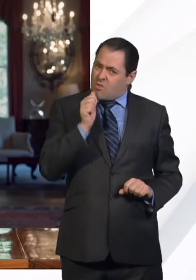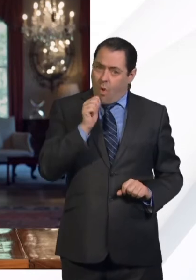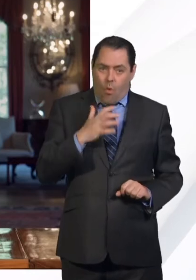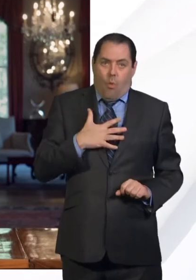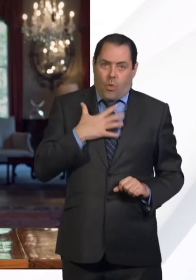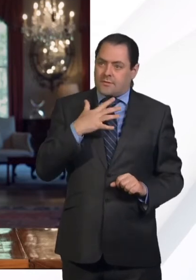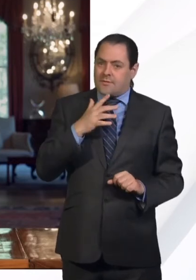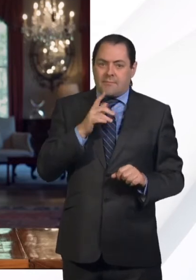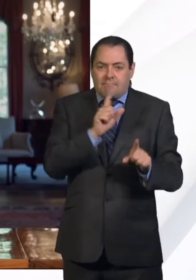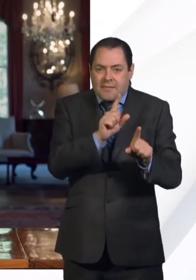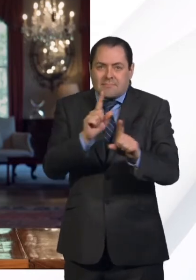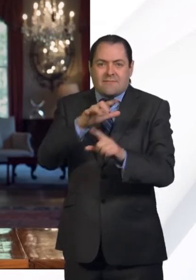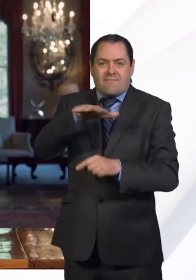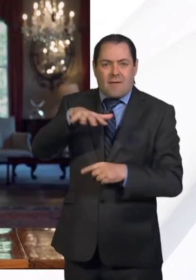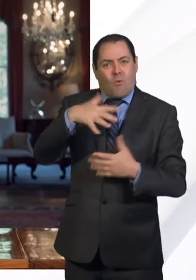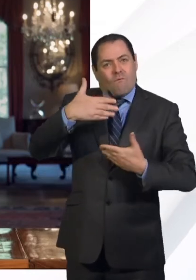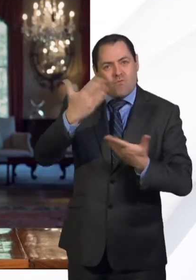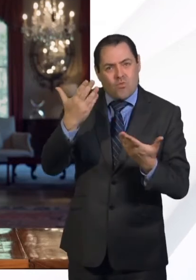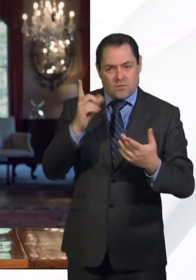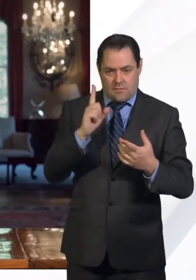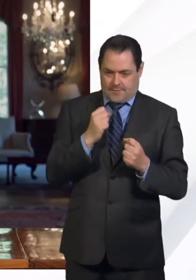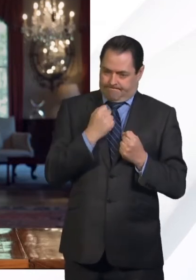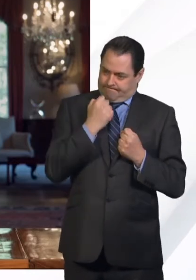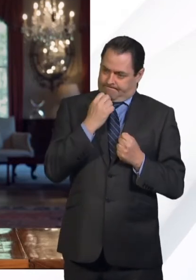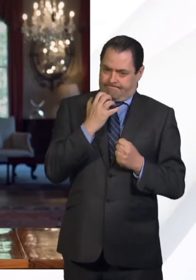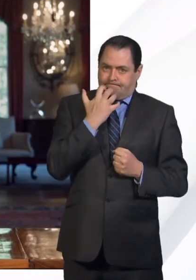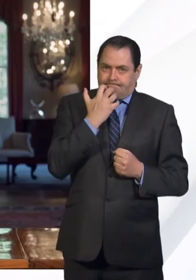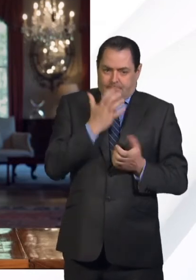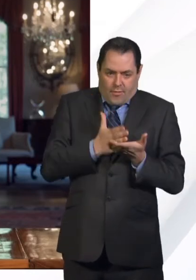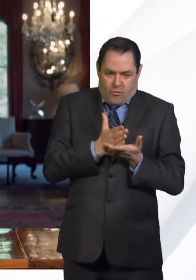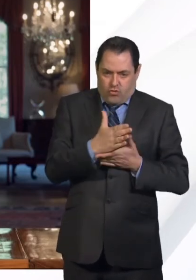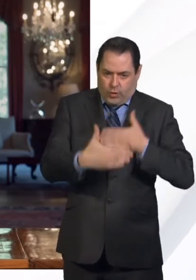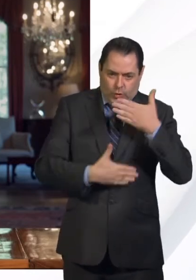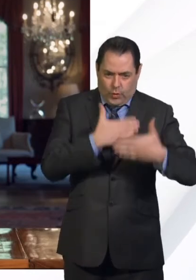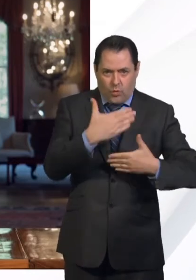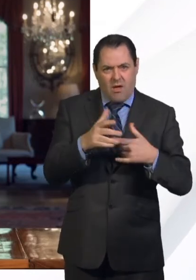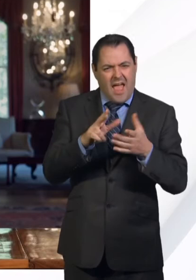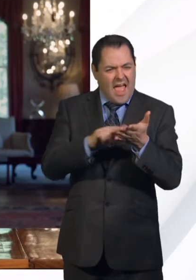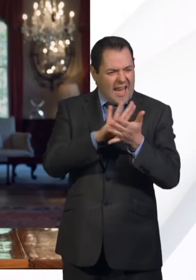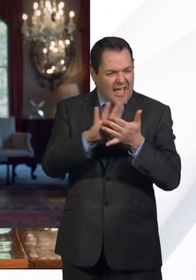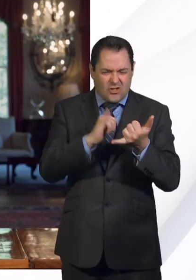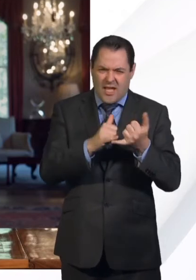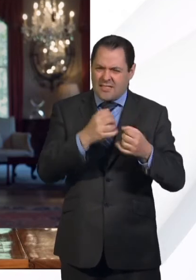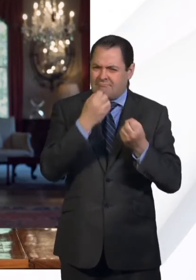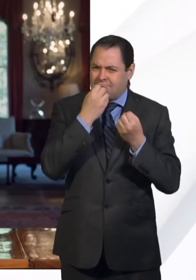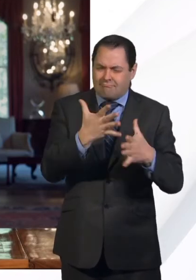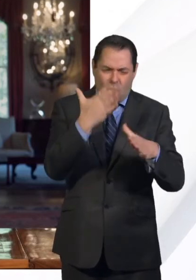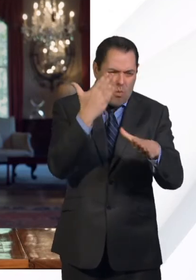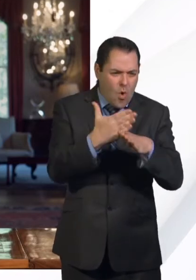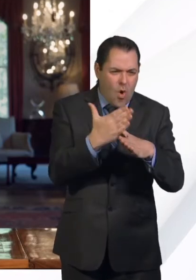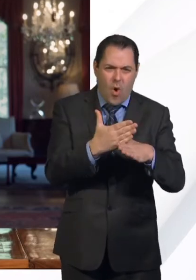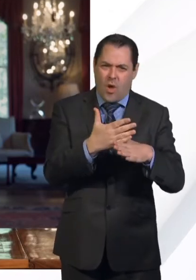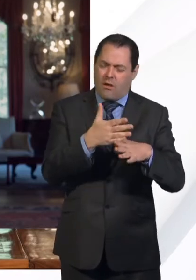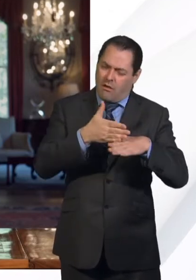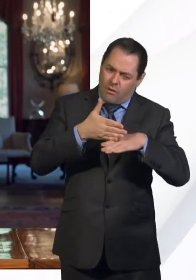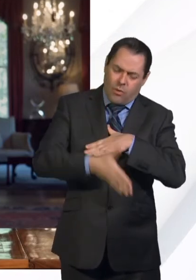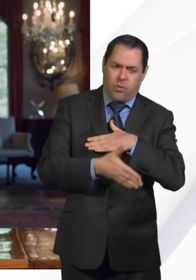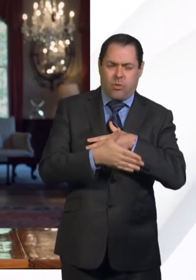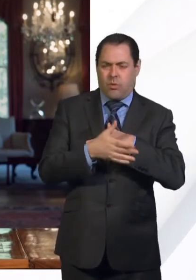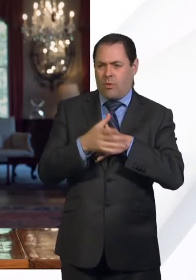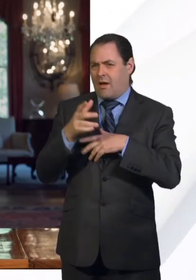as we can, the incredible bravery and hard work of our NHS staff, our care workers, the devotion